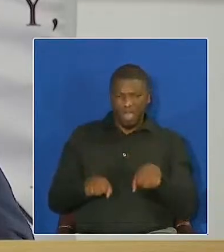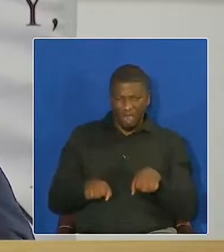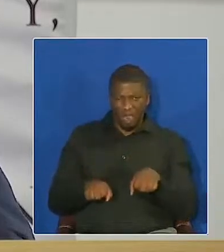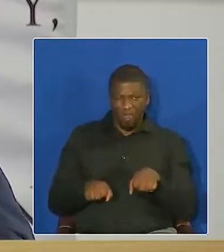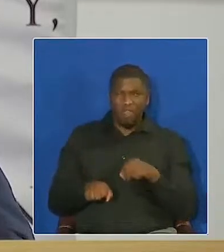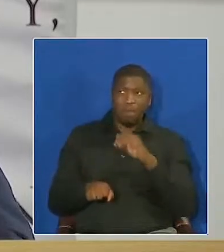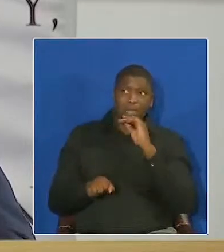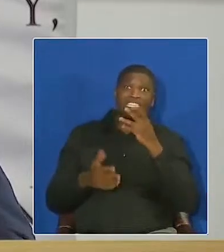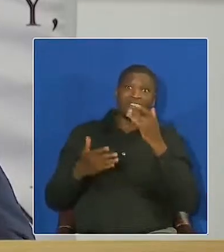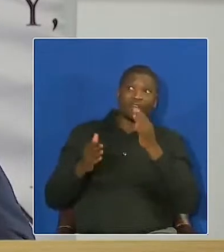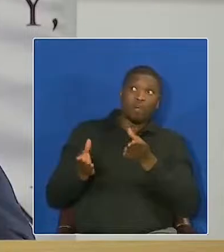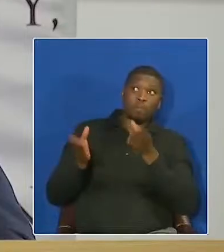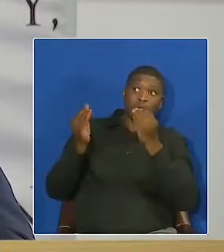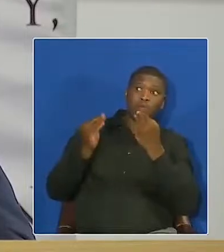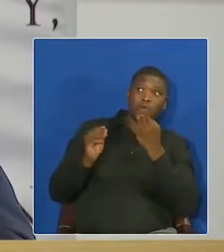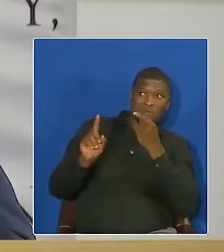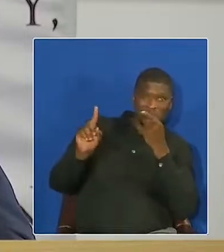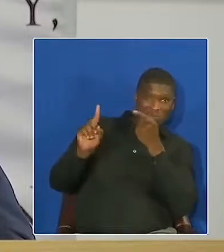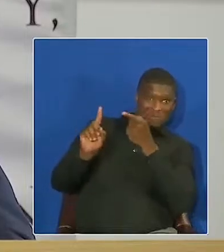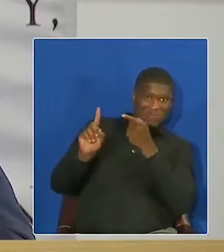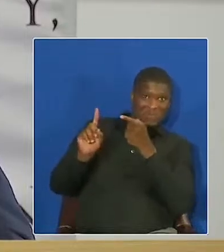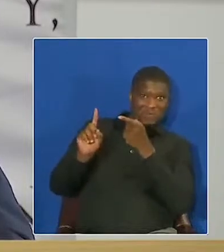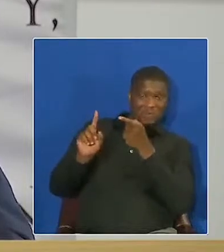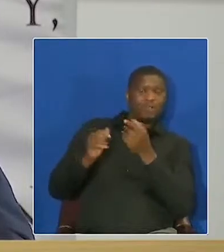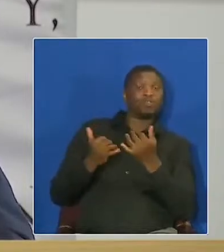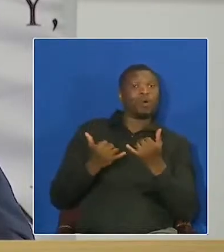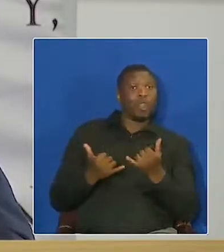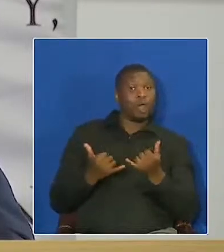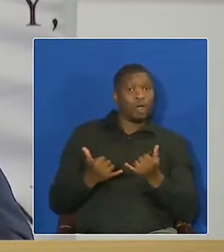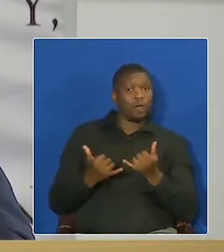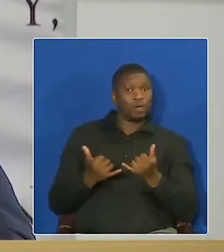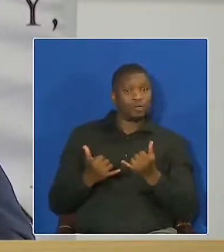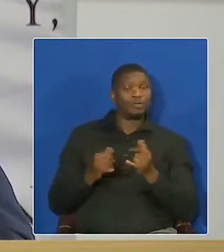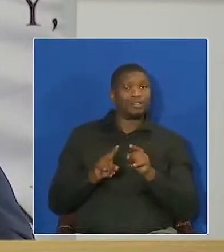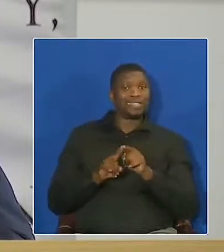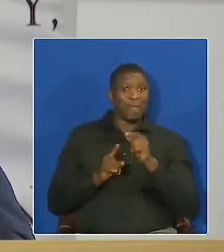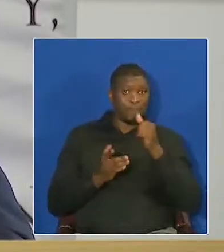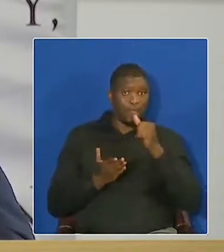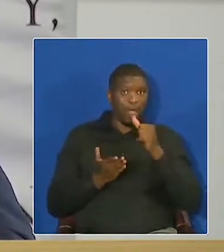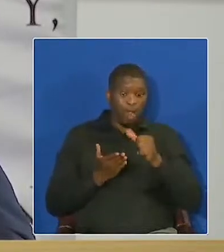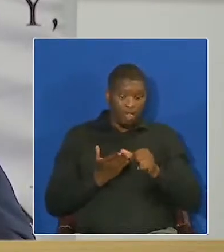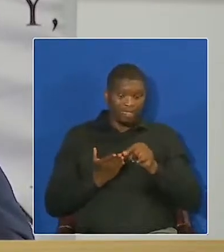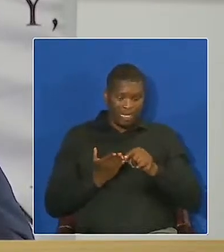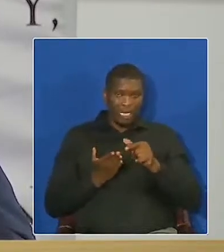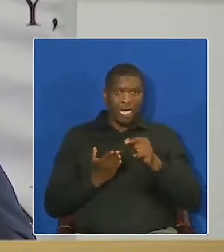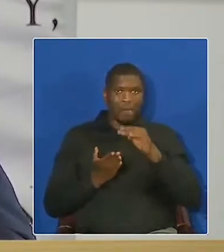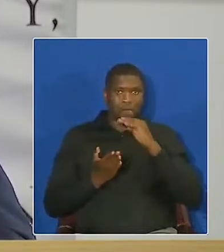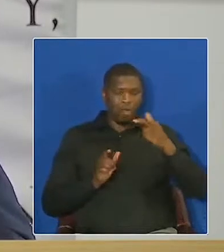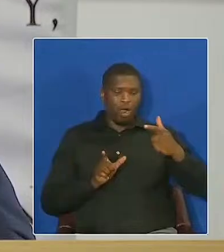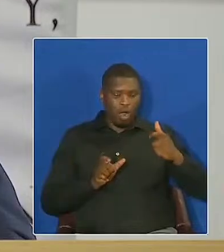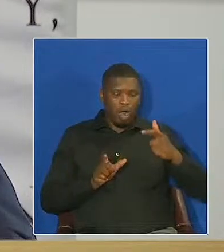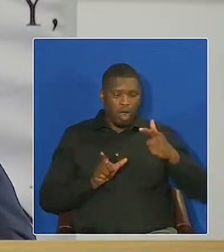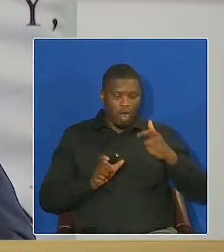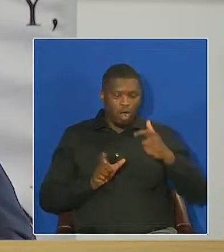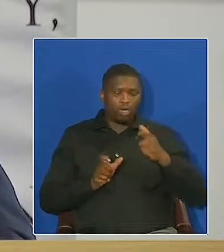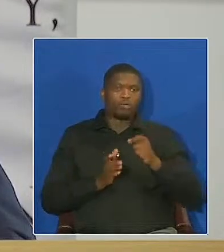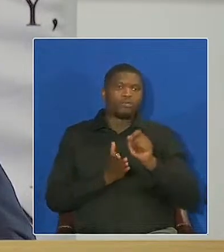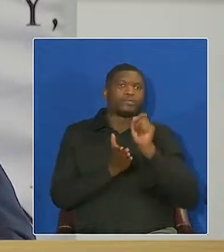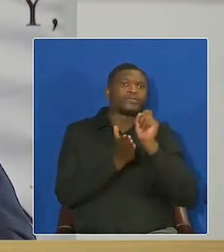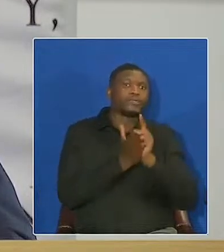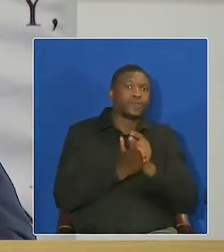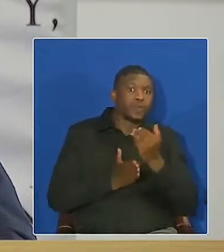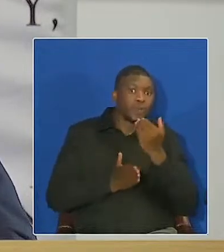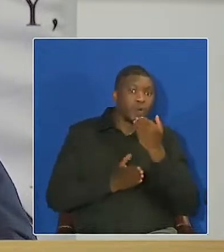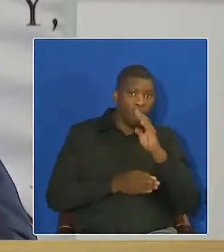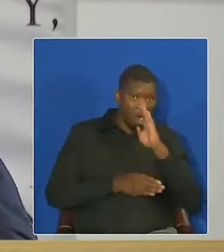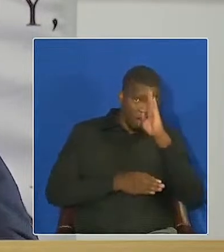was once received by a Senzo Chief. Now, the same letter now is a screenshot that is sent by